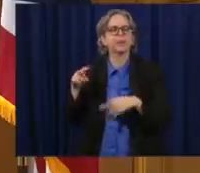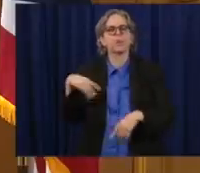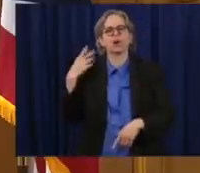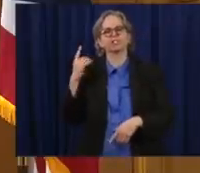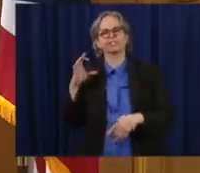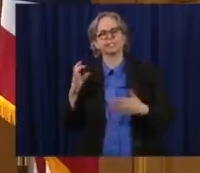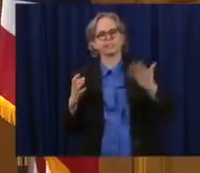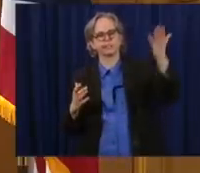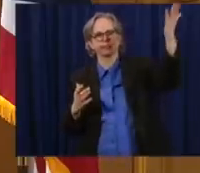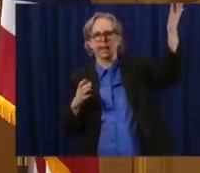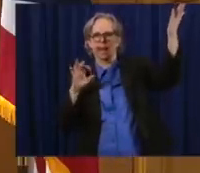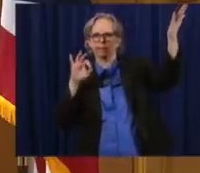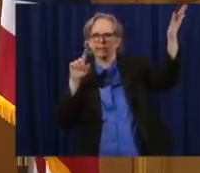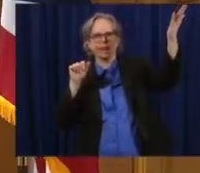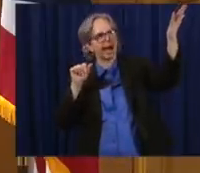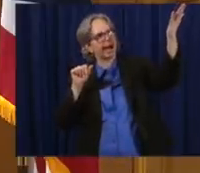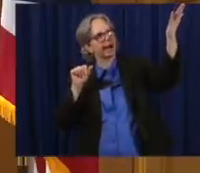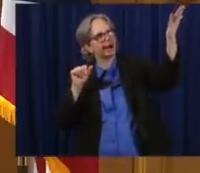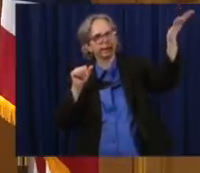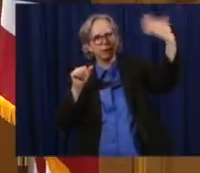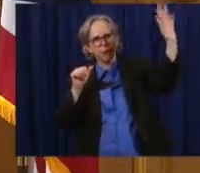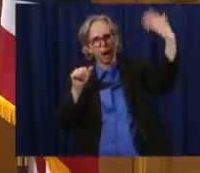as the approval. So that's,